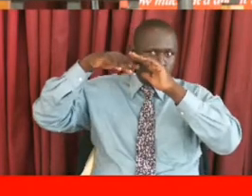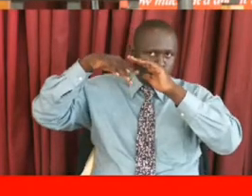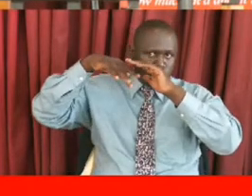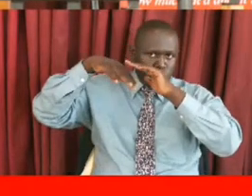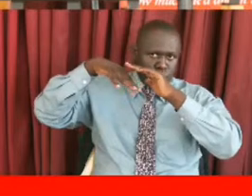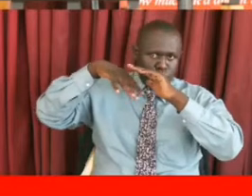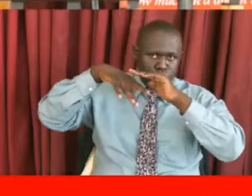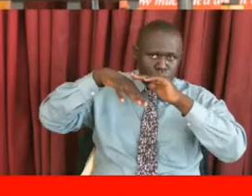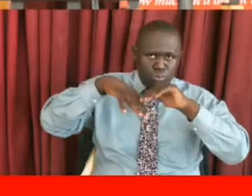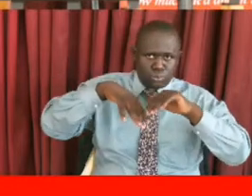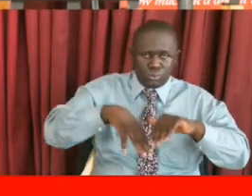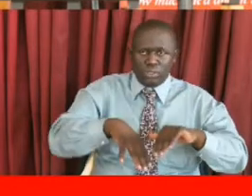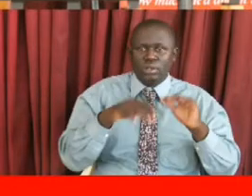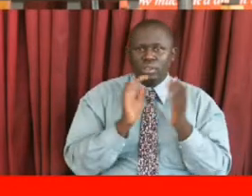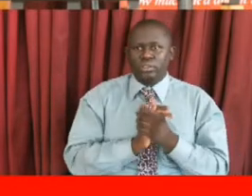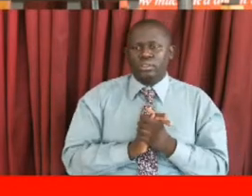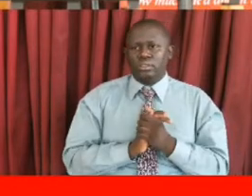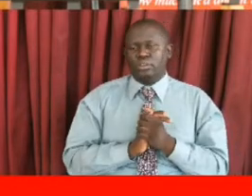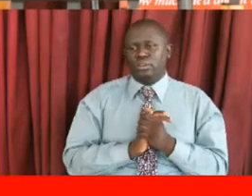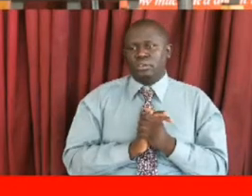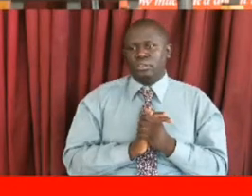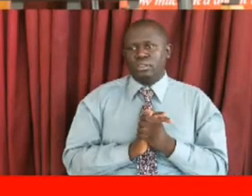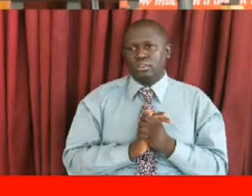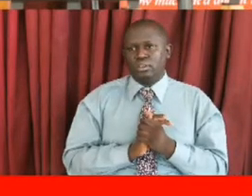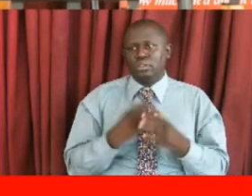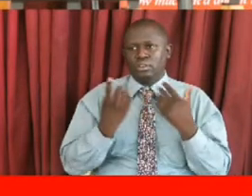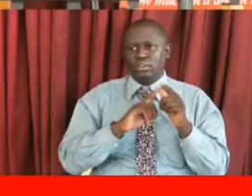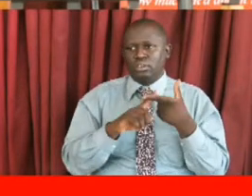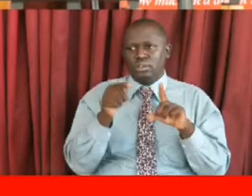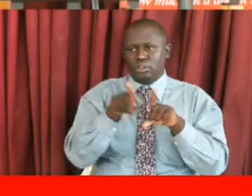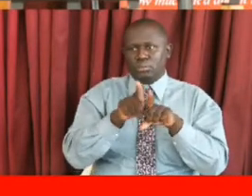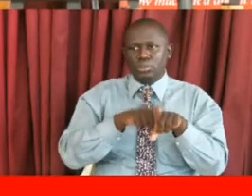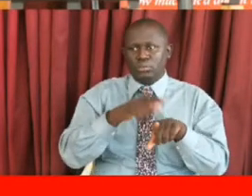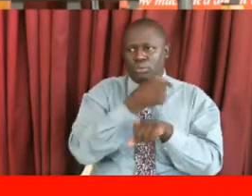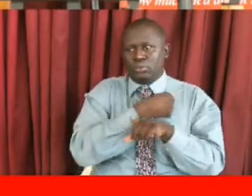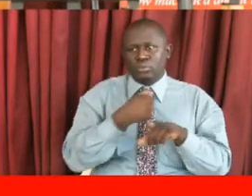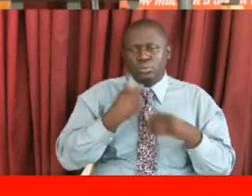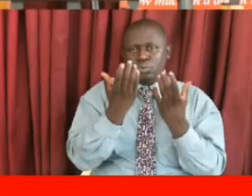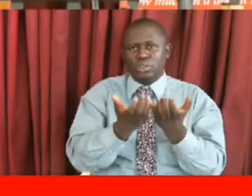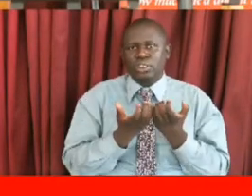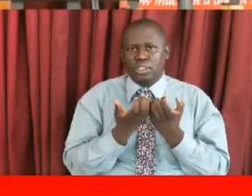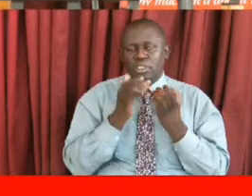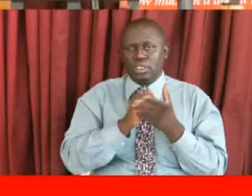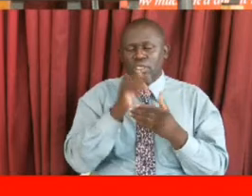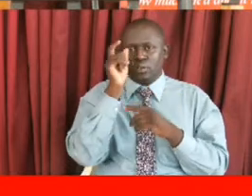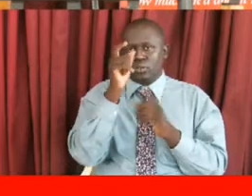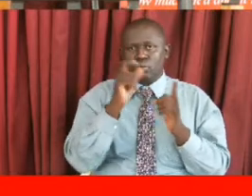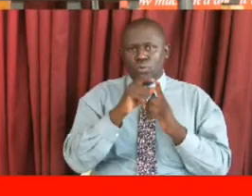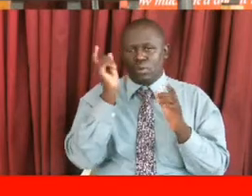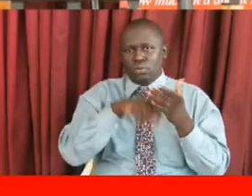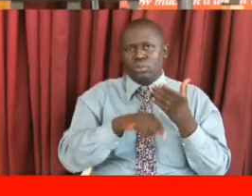down on down we will we will need that word on